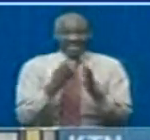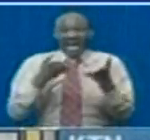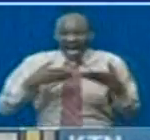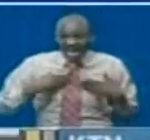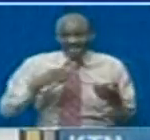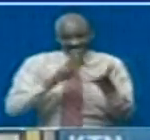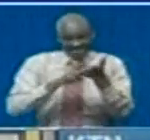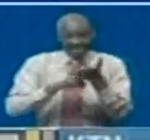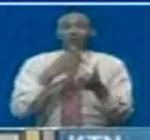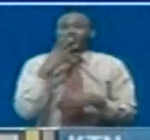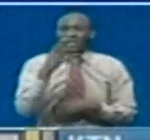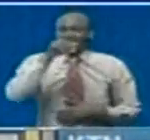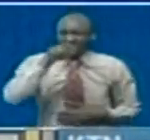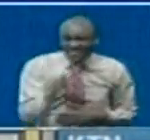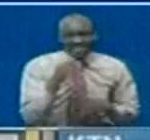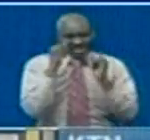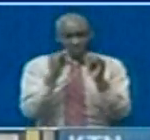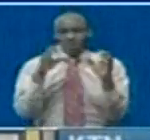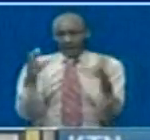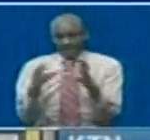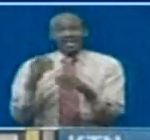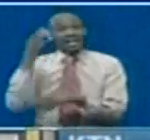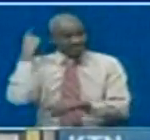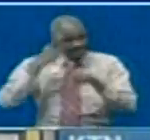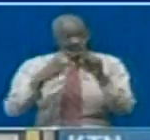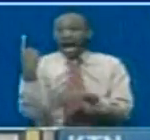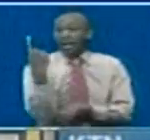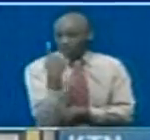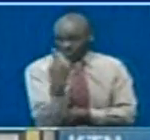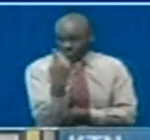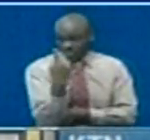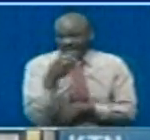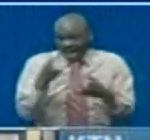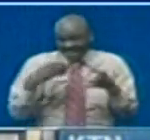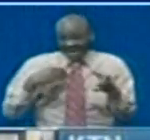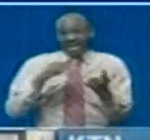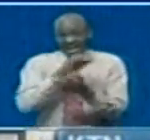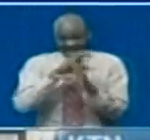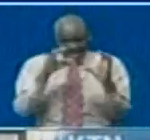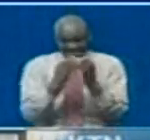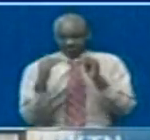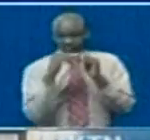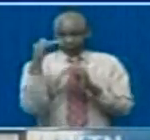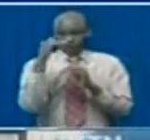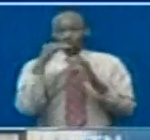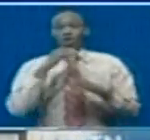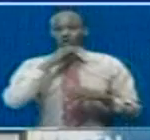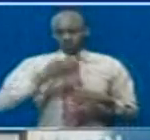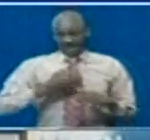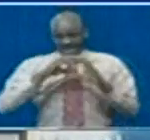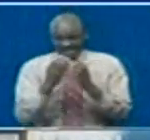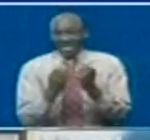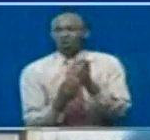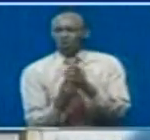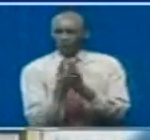than 400,000 new companies in the last year alone. And its middle class or consumer class is the